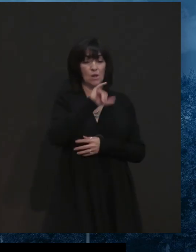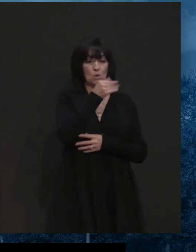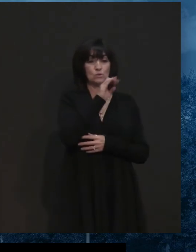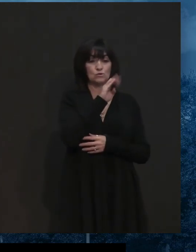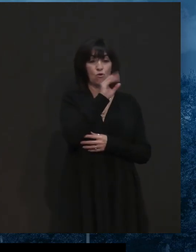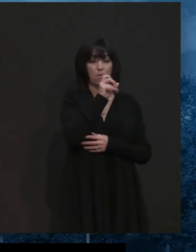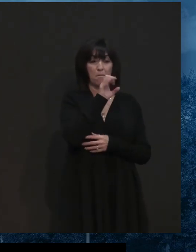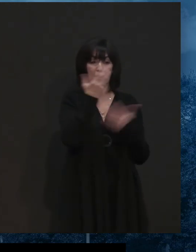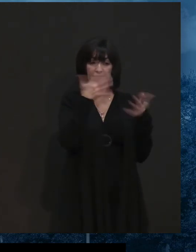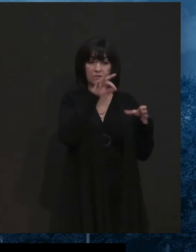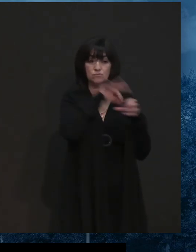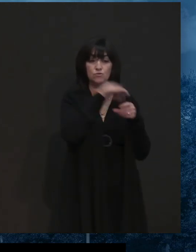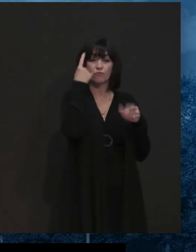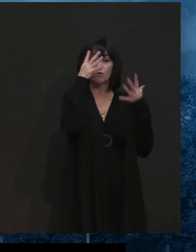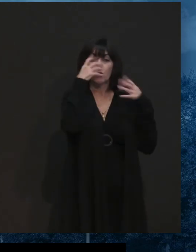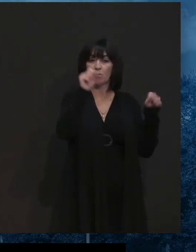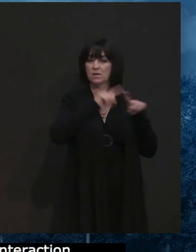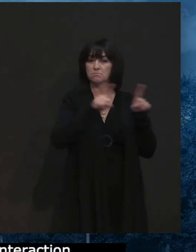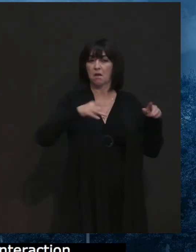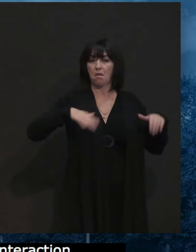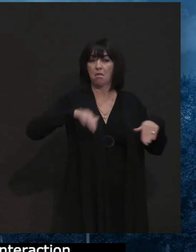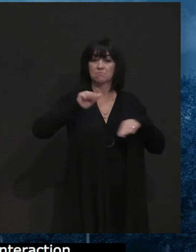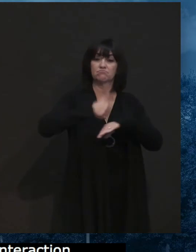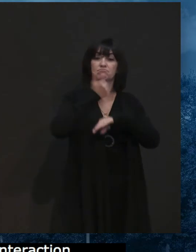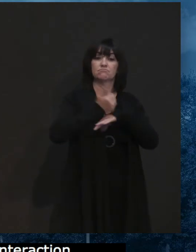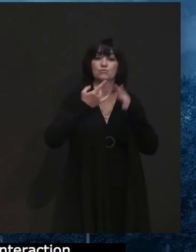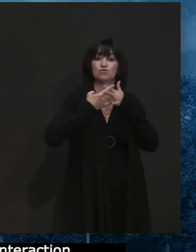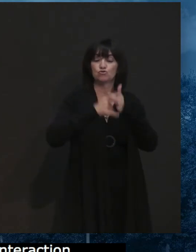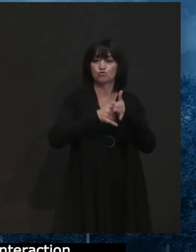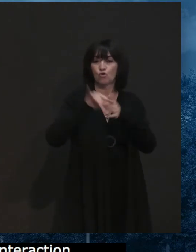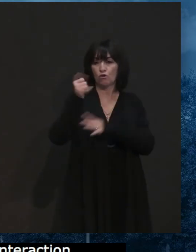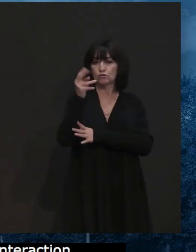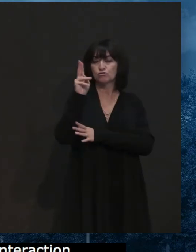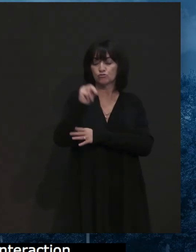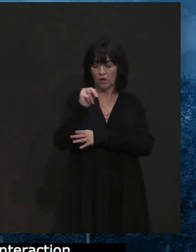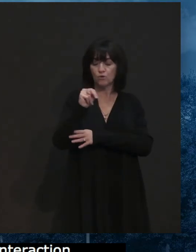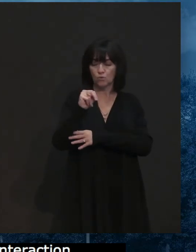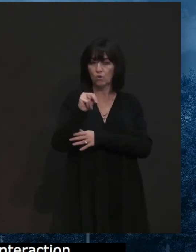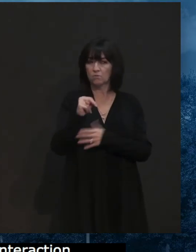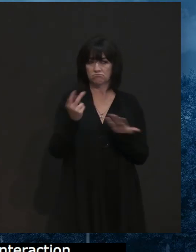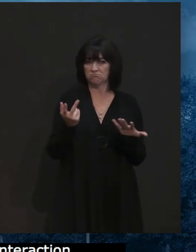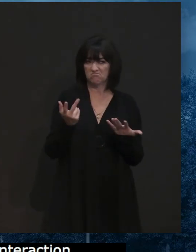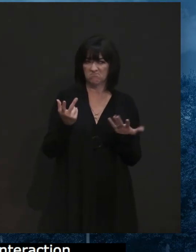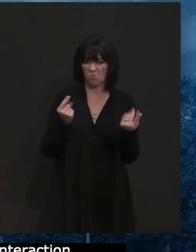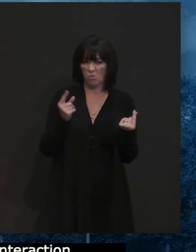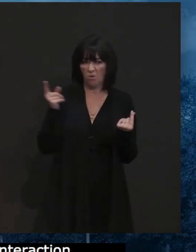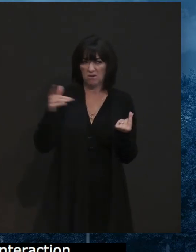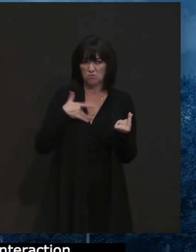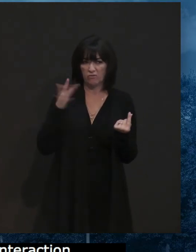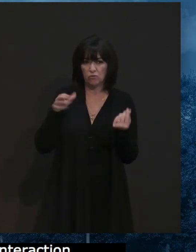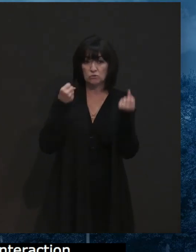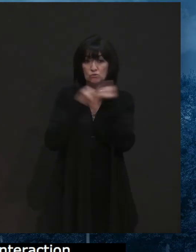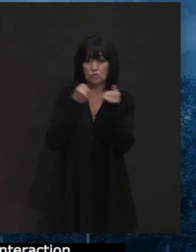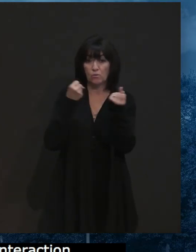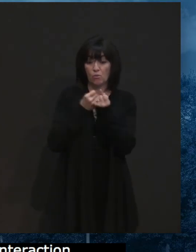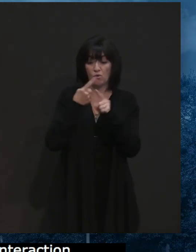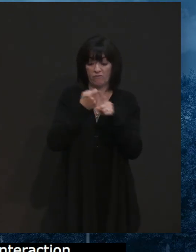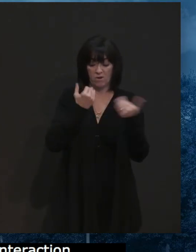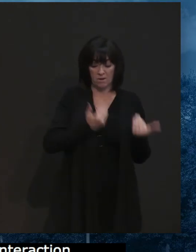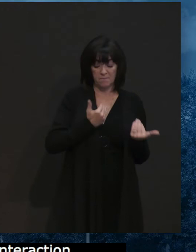weekly basis. We have a weekly call with the task force. Normally, it's the case that the Vice